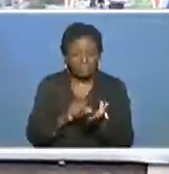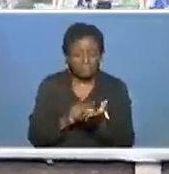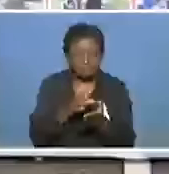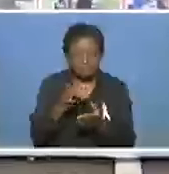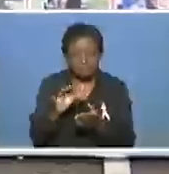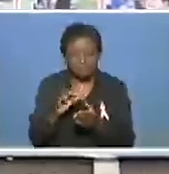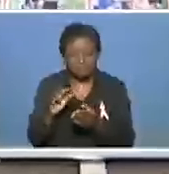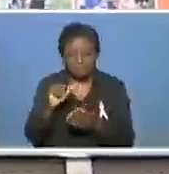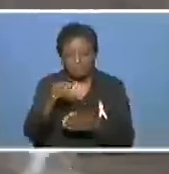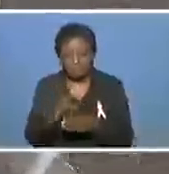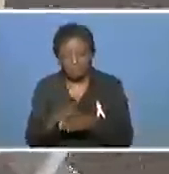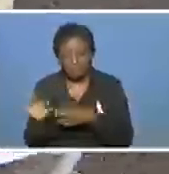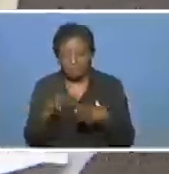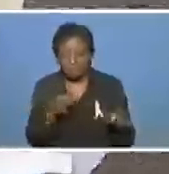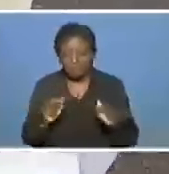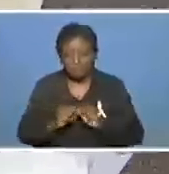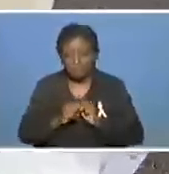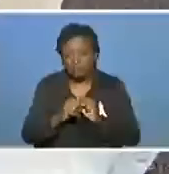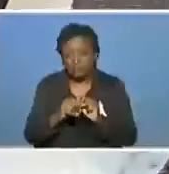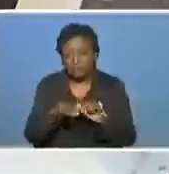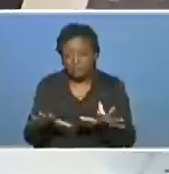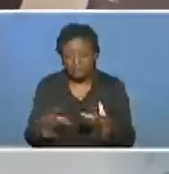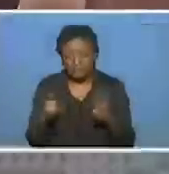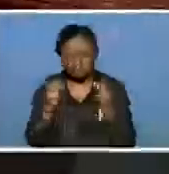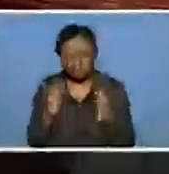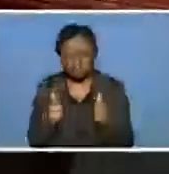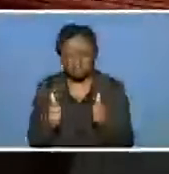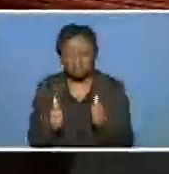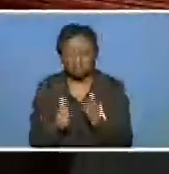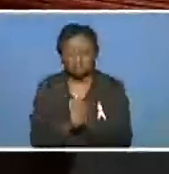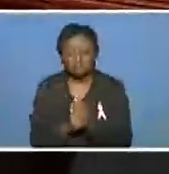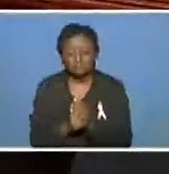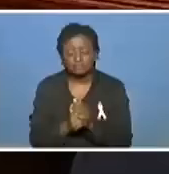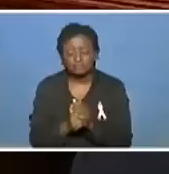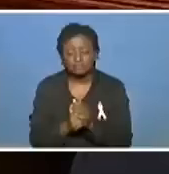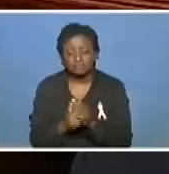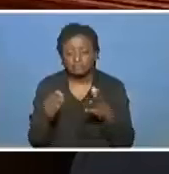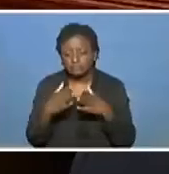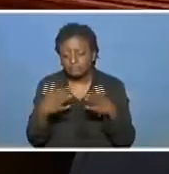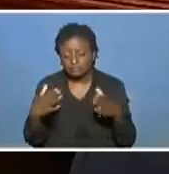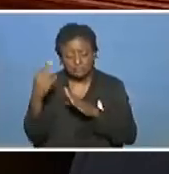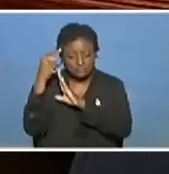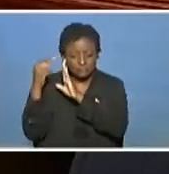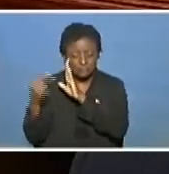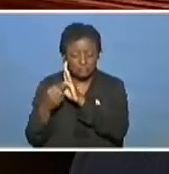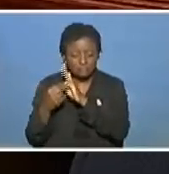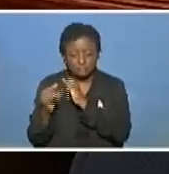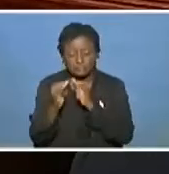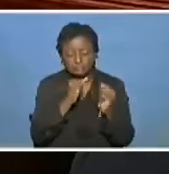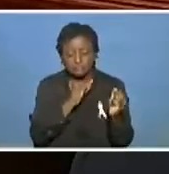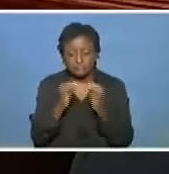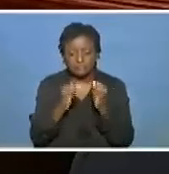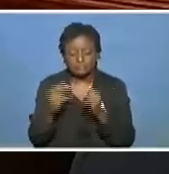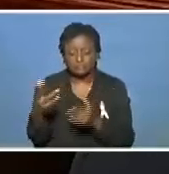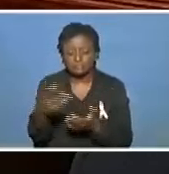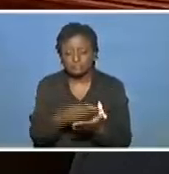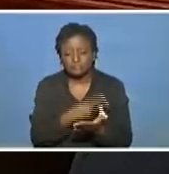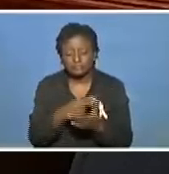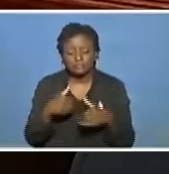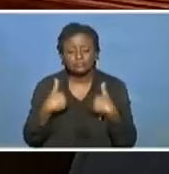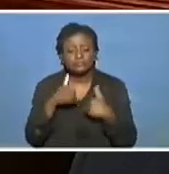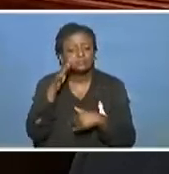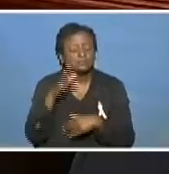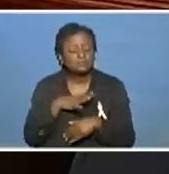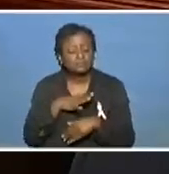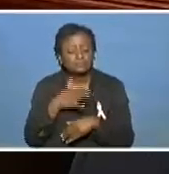fair spread like wildfire. A major hotel interviewed and hired a young lady on